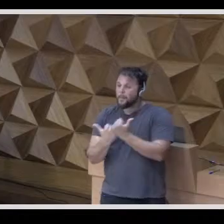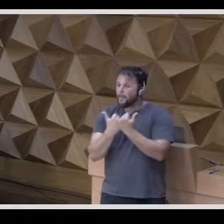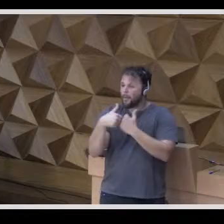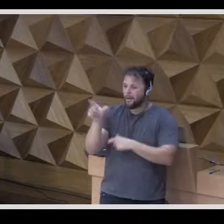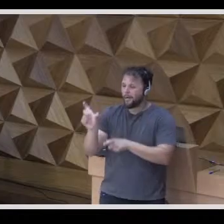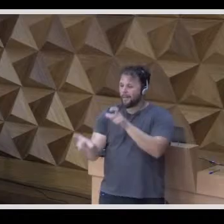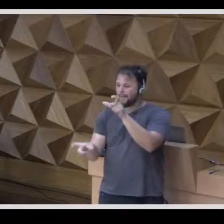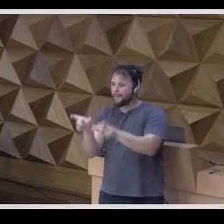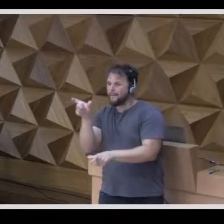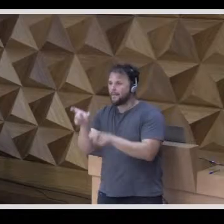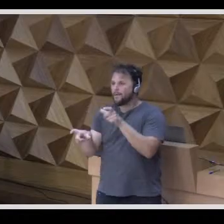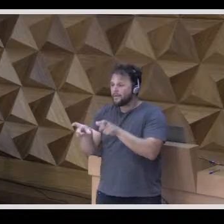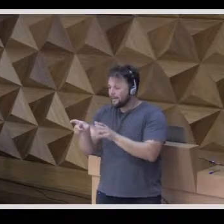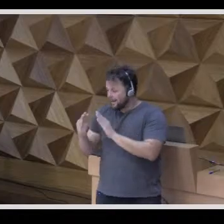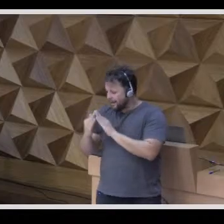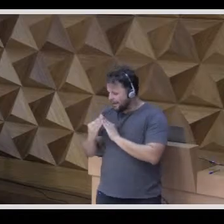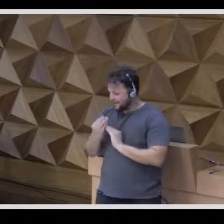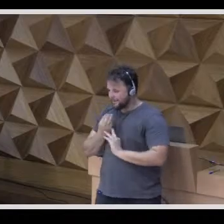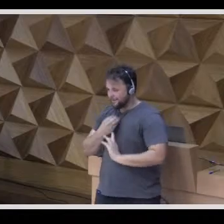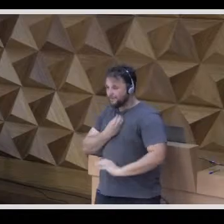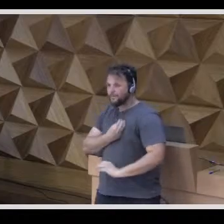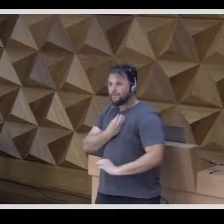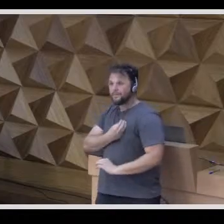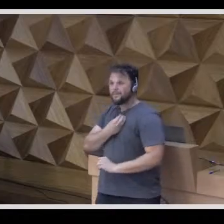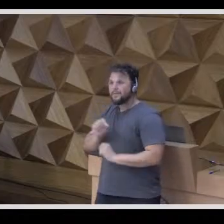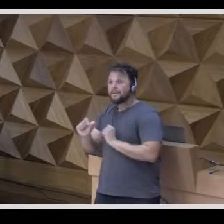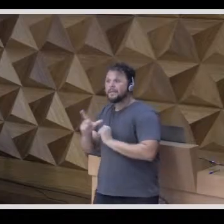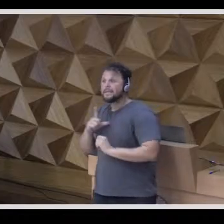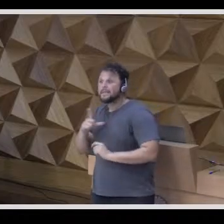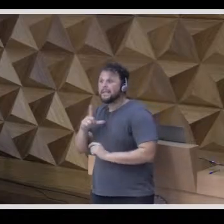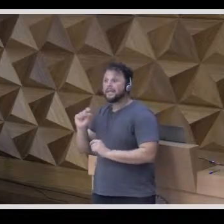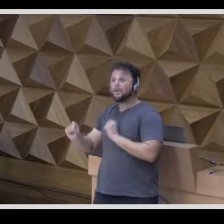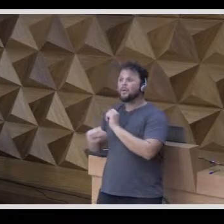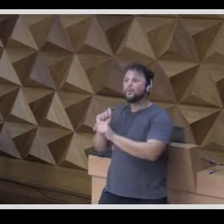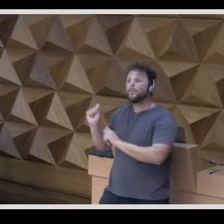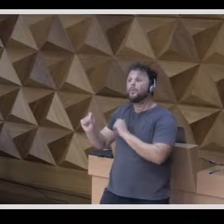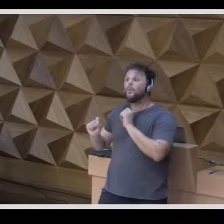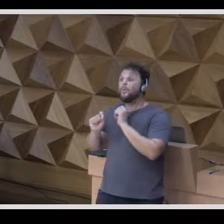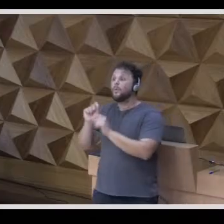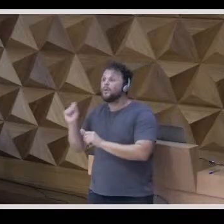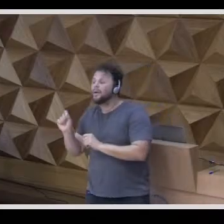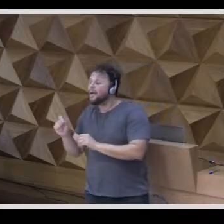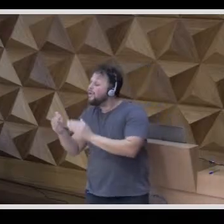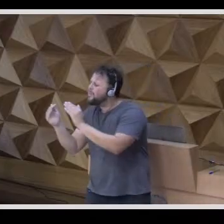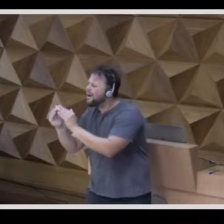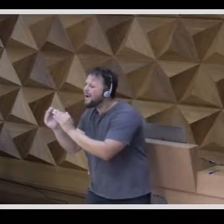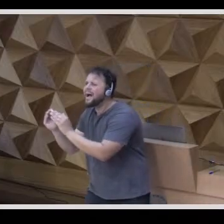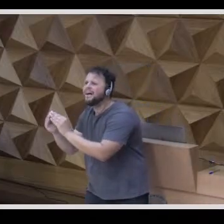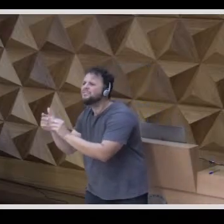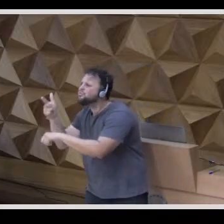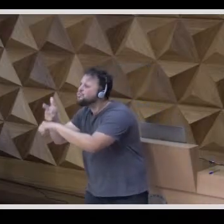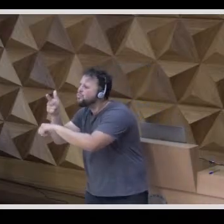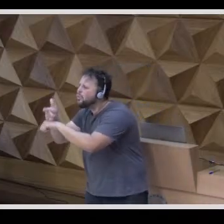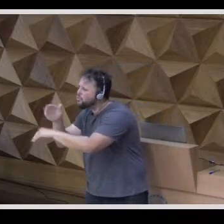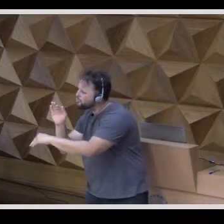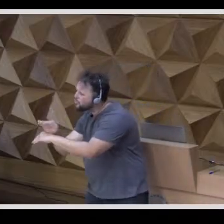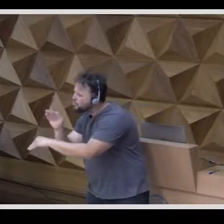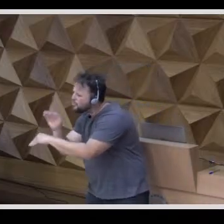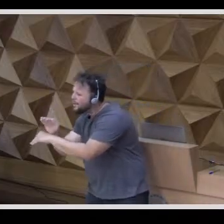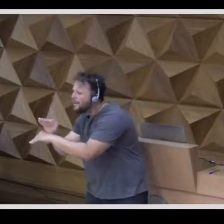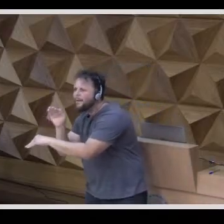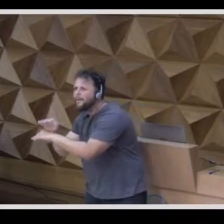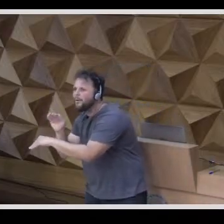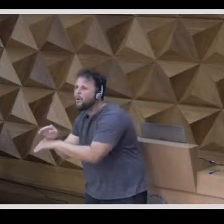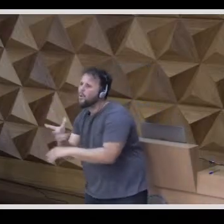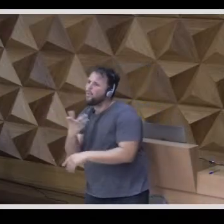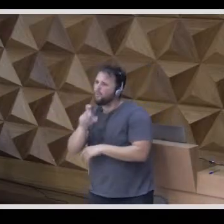perhaps have to be in some kind of residential care or some kind of hospital. So older adults, people with additional needs,